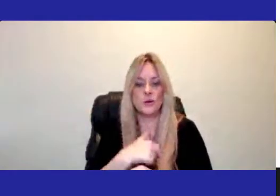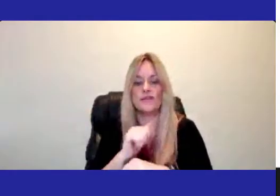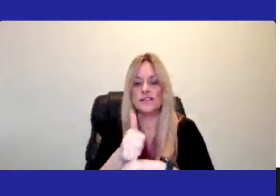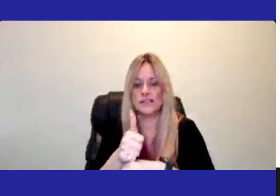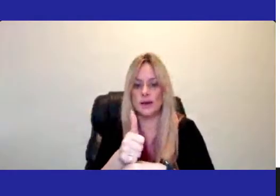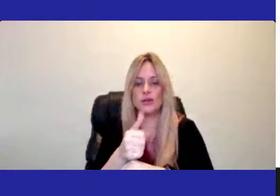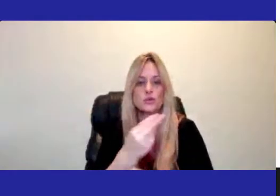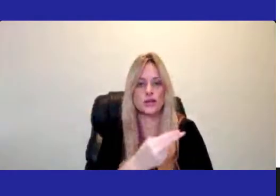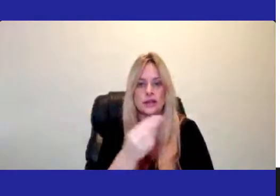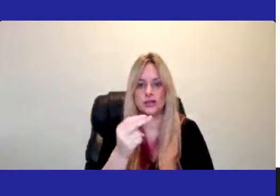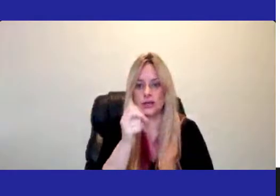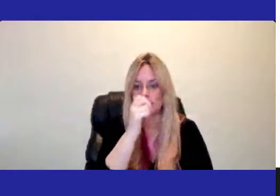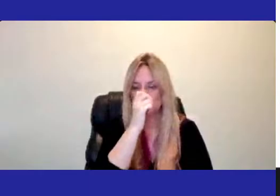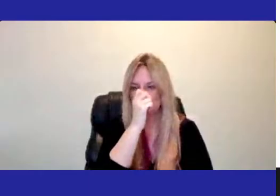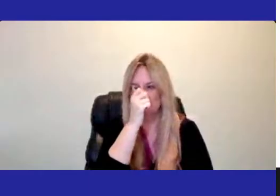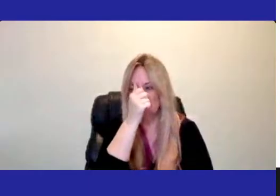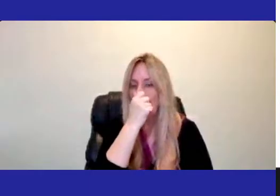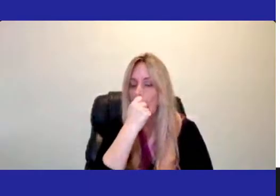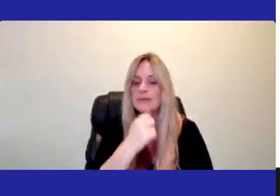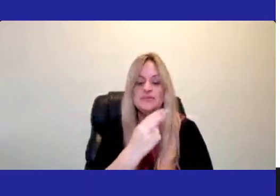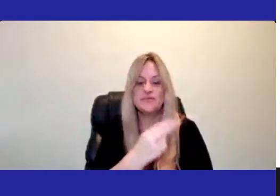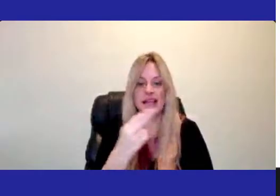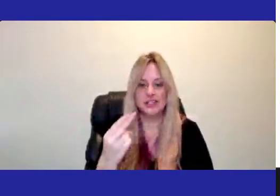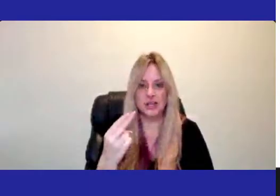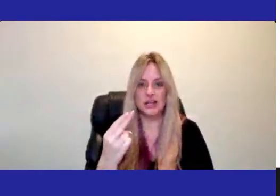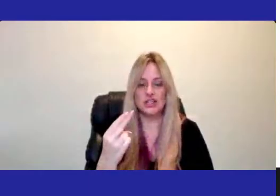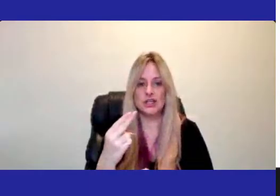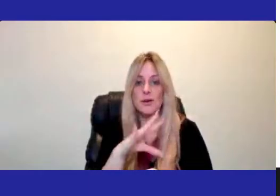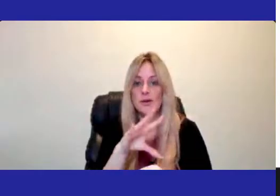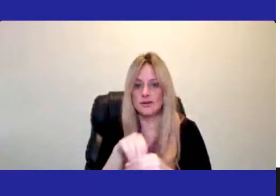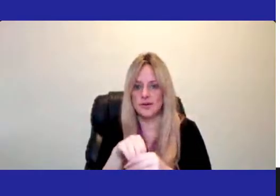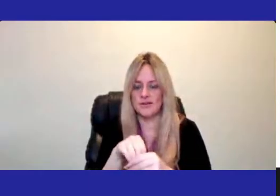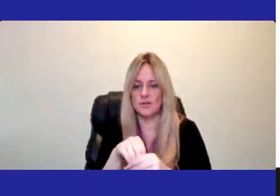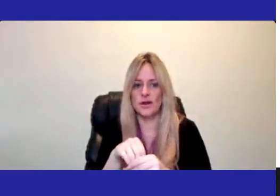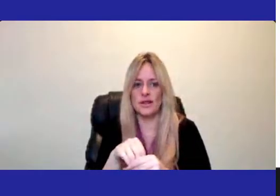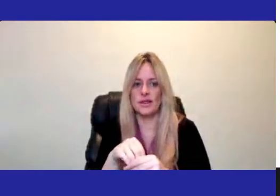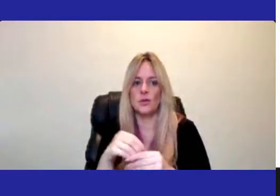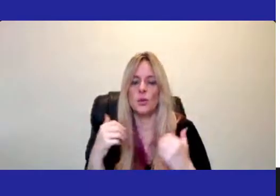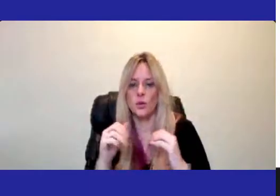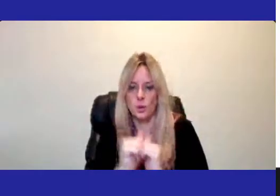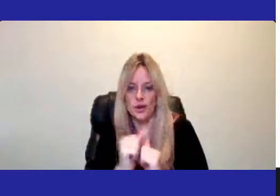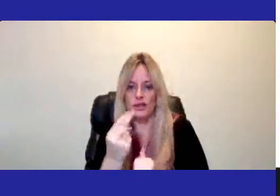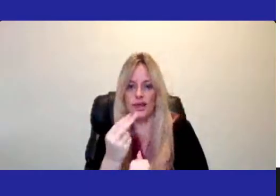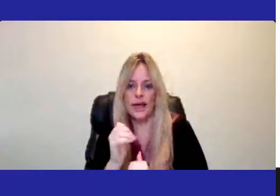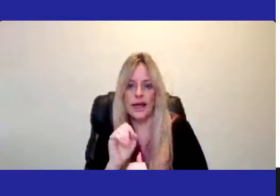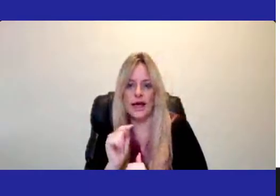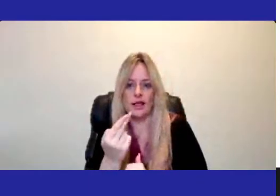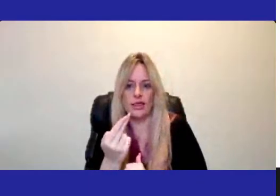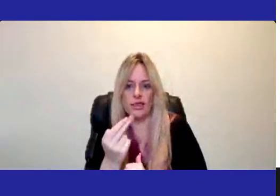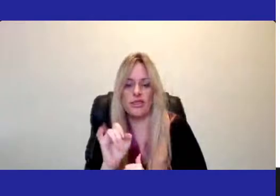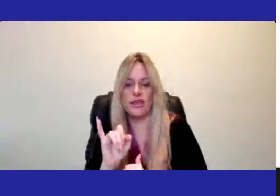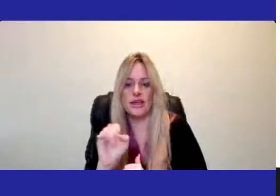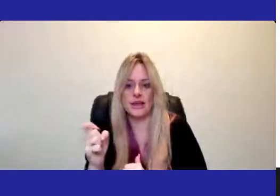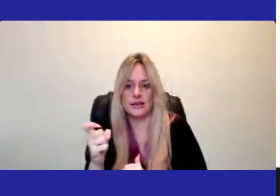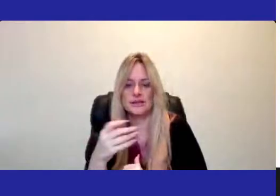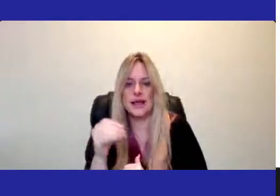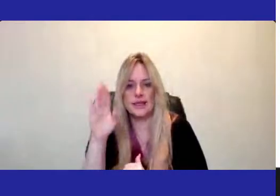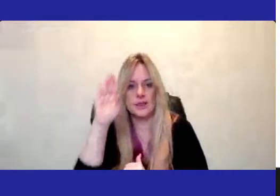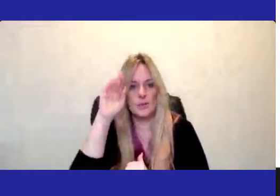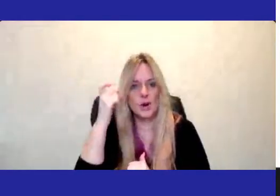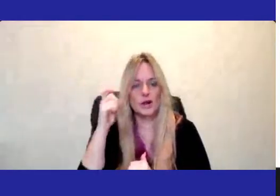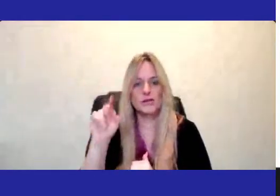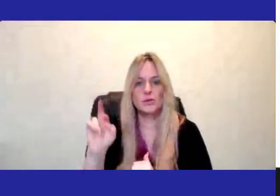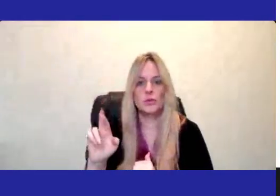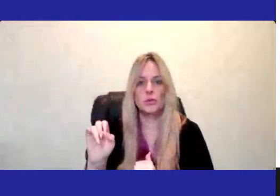don't, I mean, H&H participates with Healthix and the Bronx Rio, but we don't rely on that information because we've established